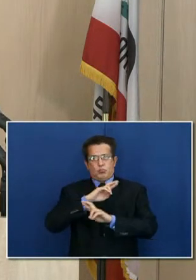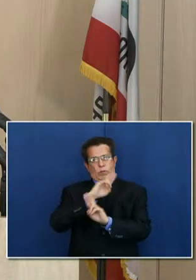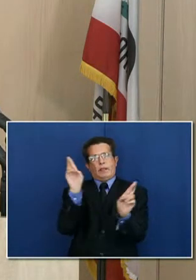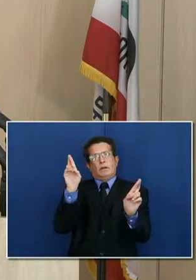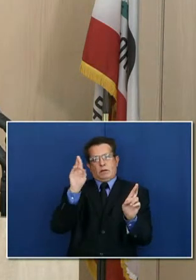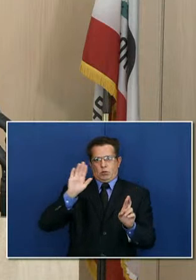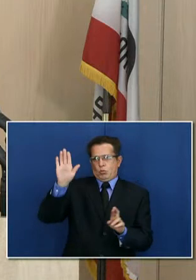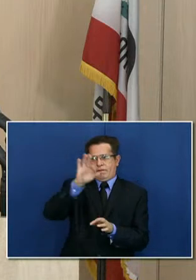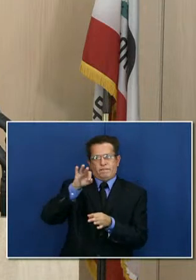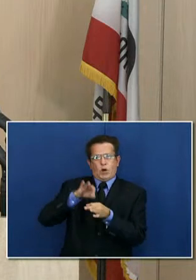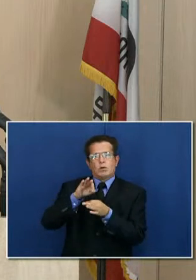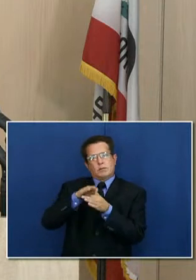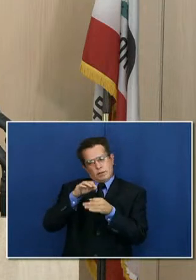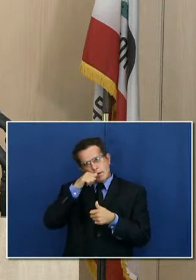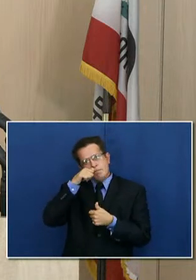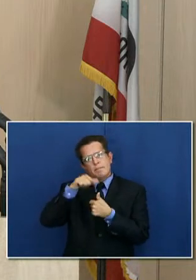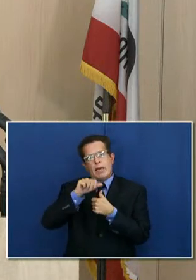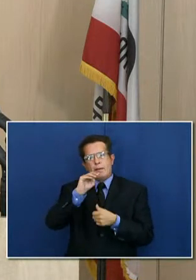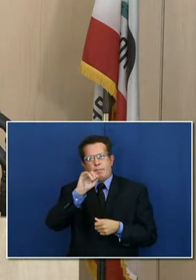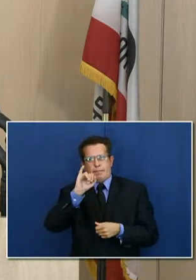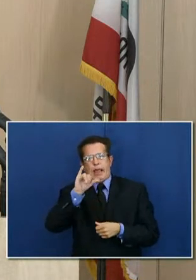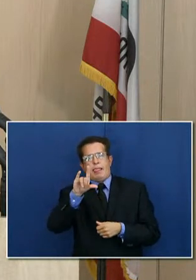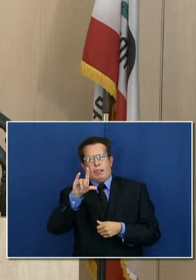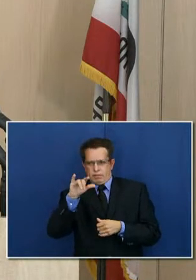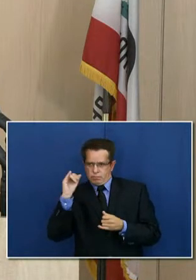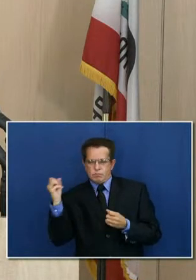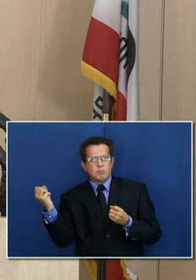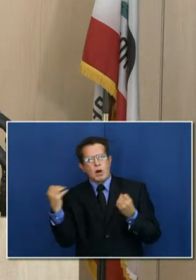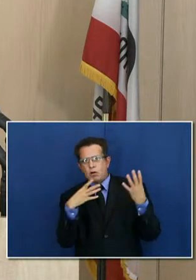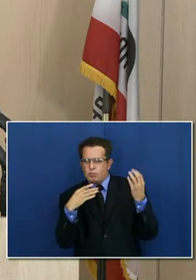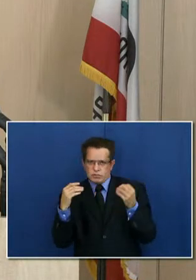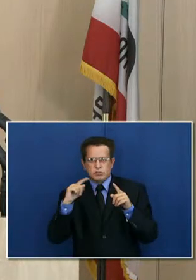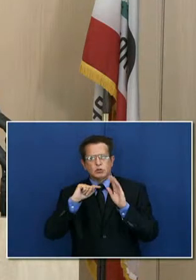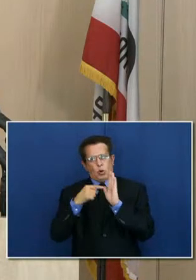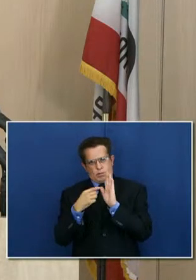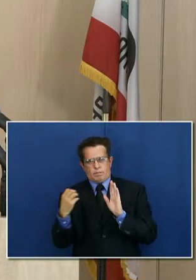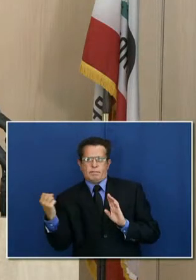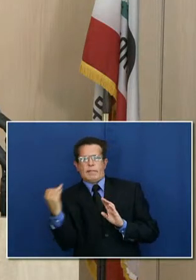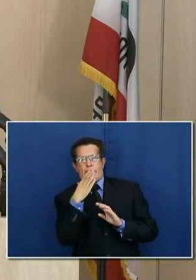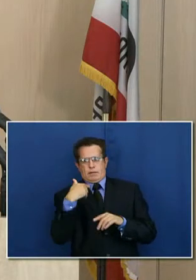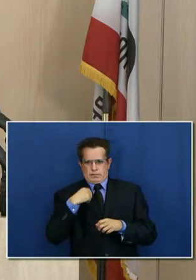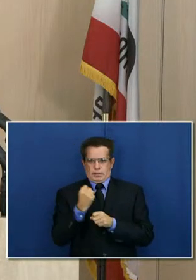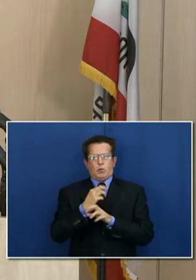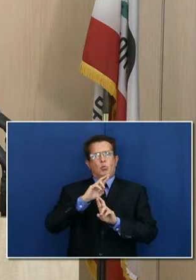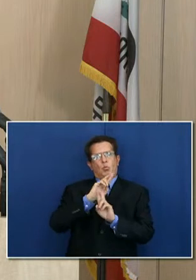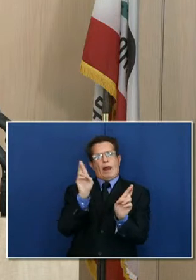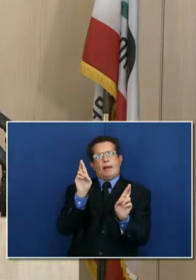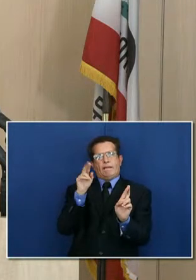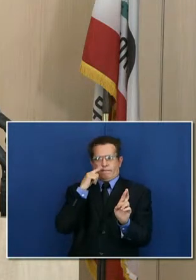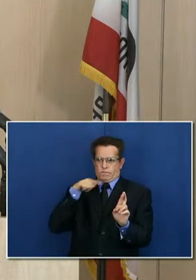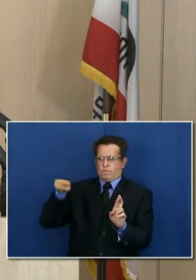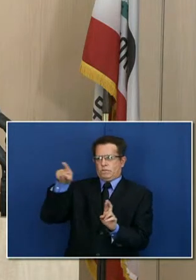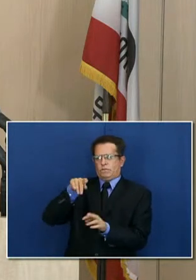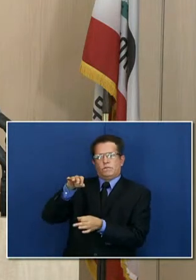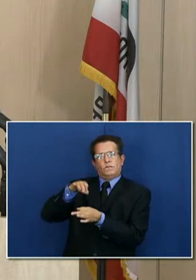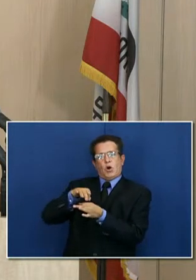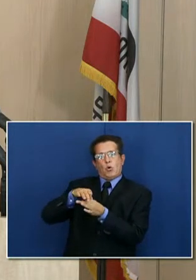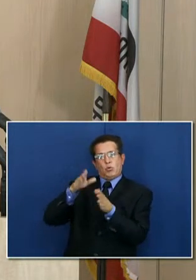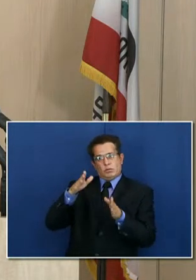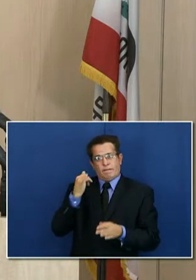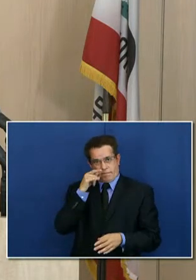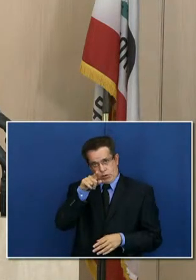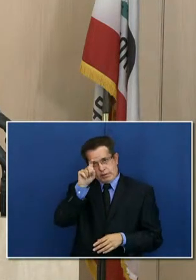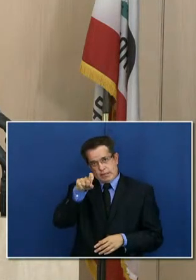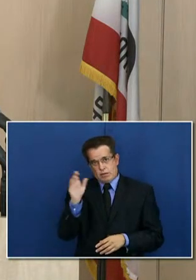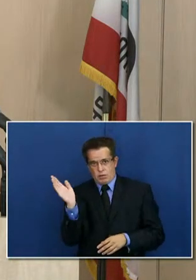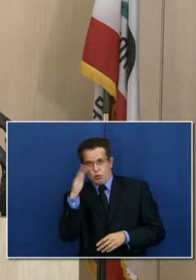voters their respective mail ballots, to start turning the story and the conversation around how we are preparing for voters should they want or need